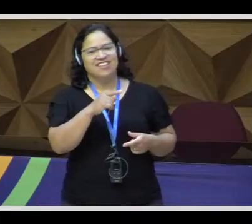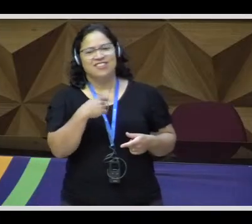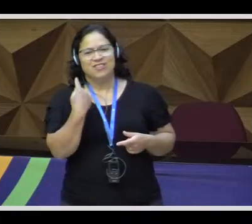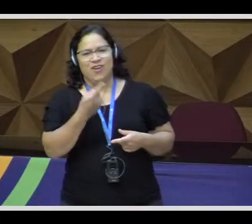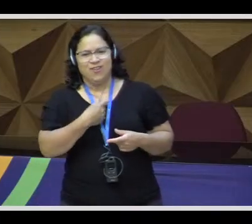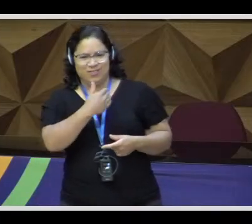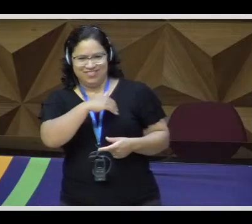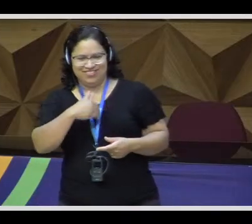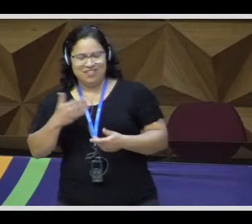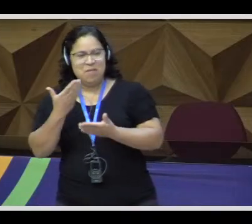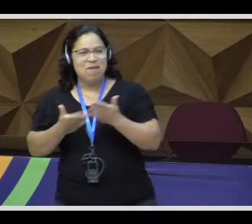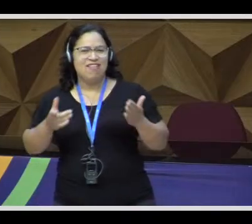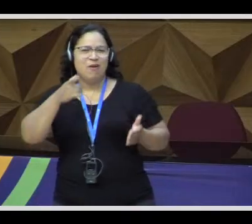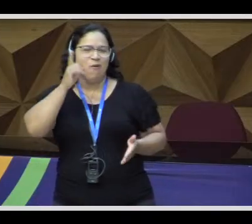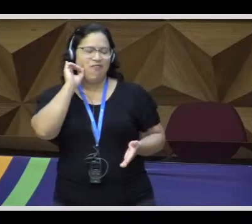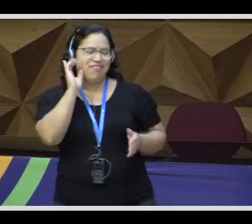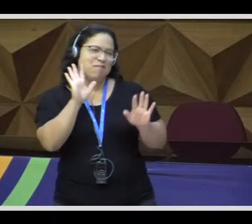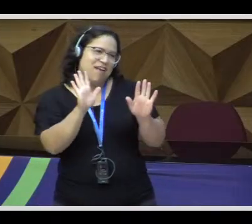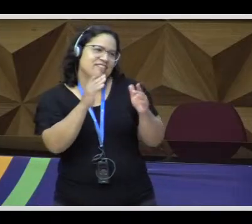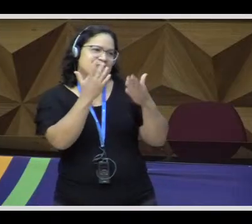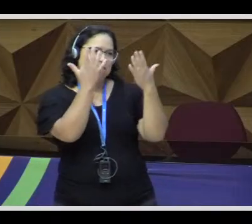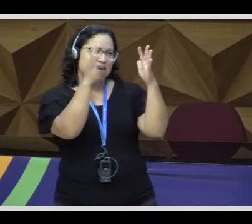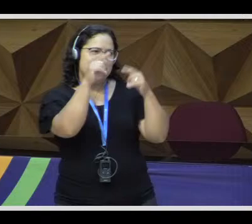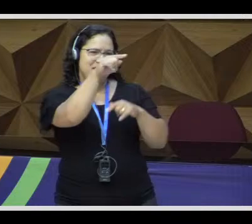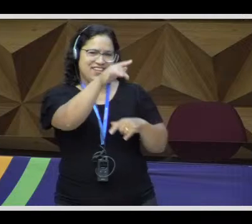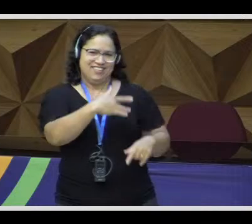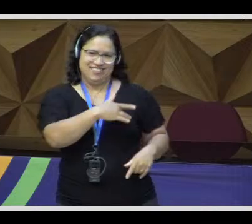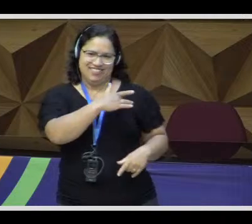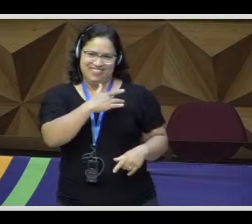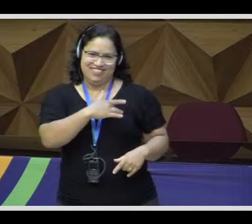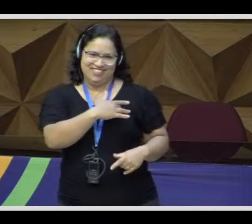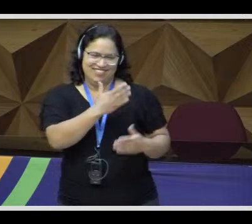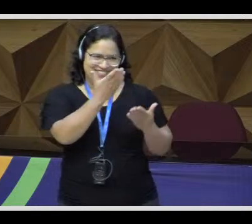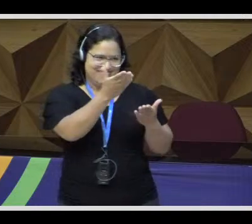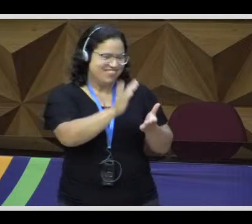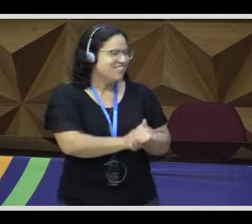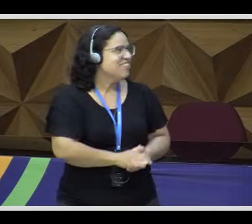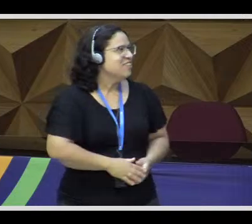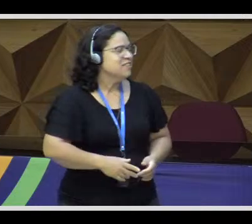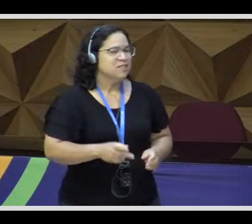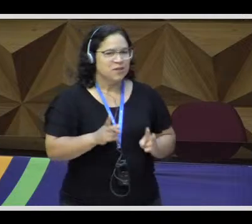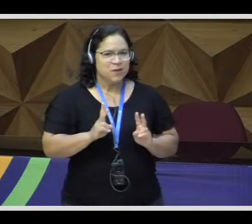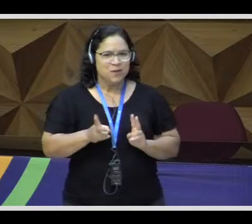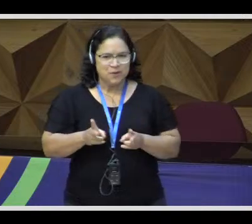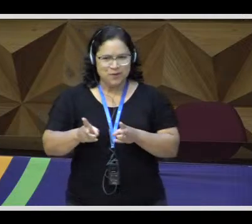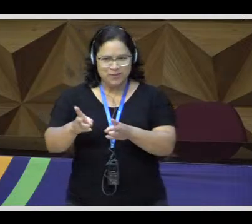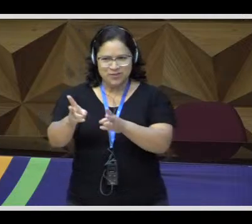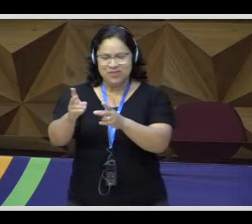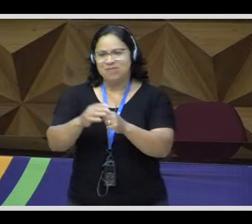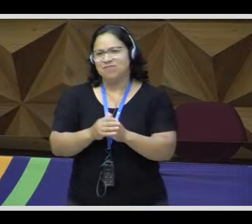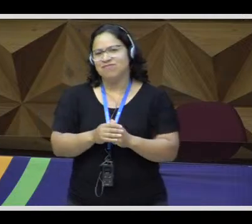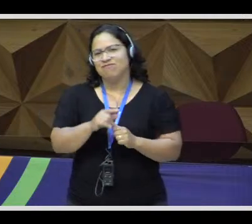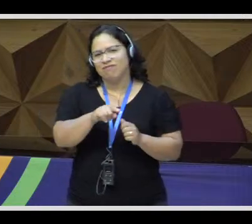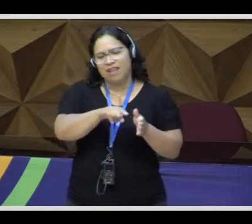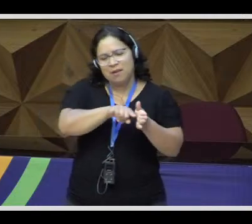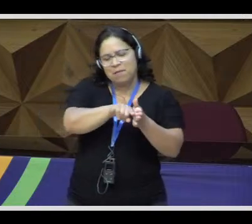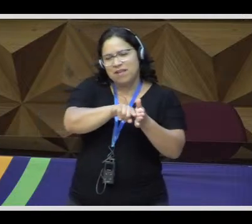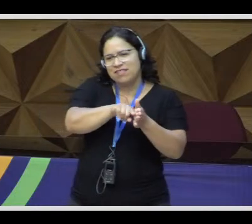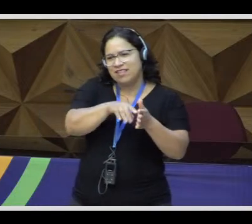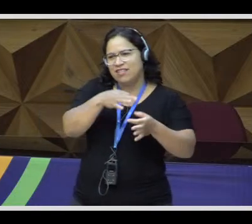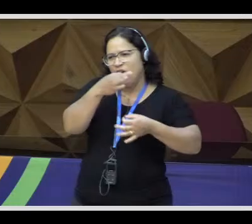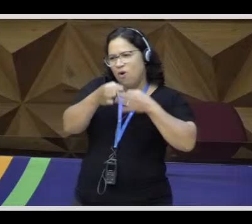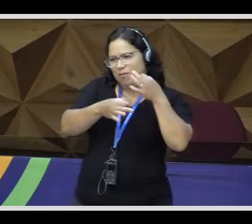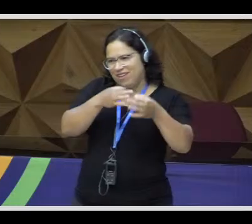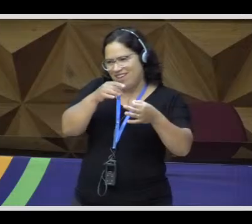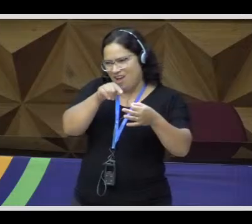victory. But again, so surveys are very expensive, and I